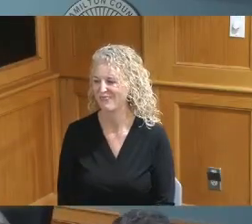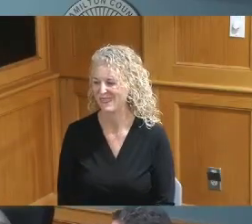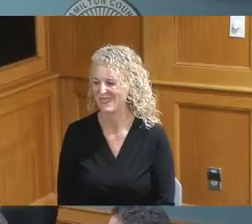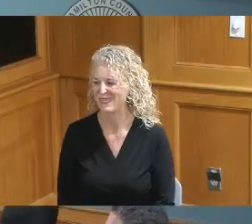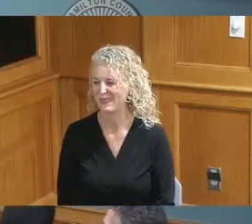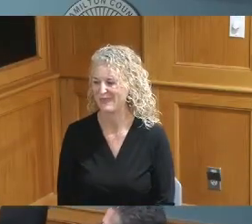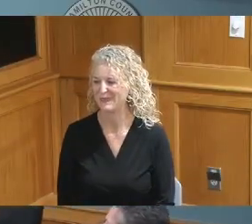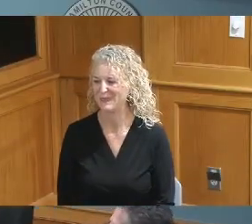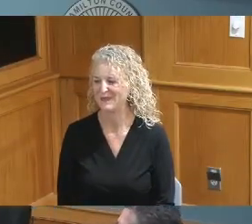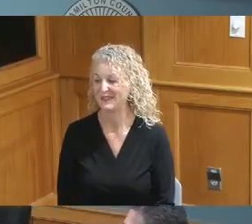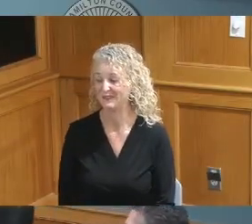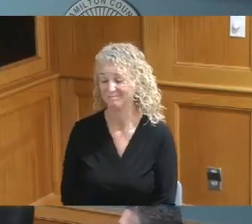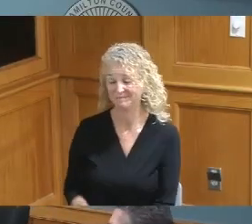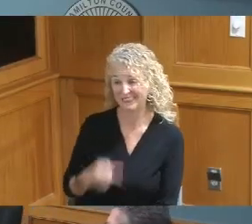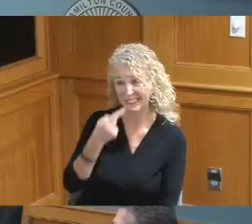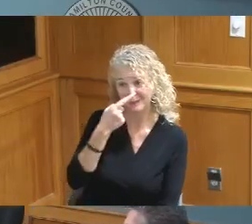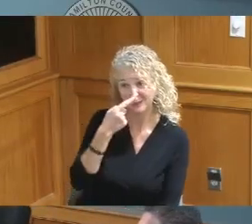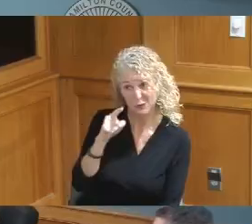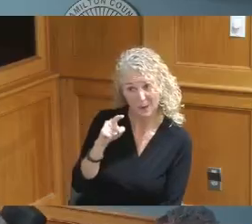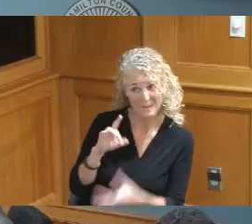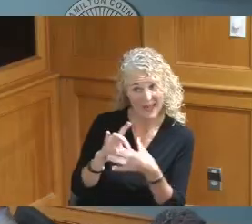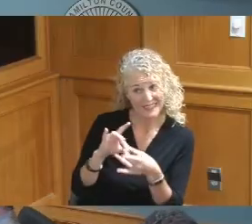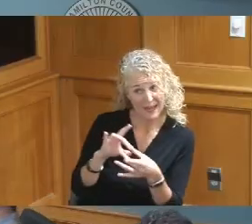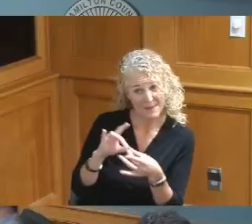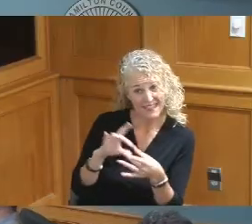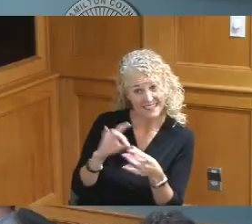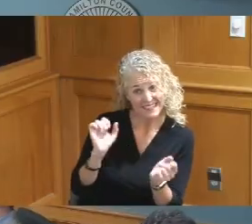Would you like to say a few words?